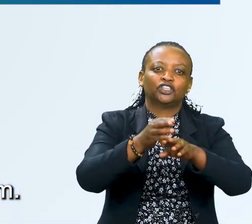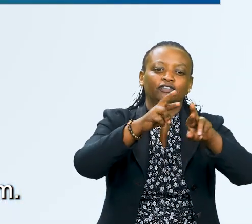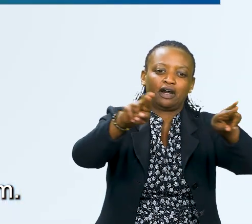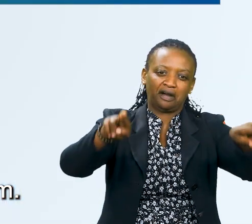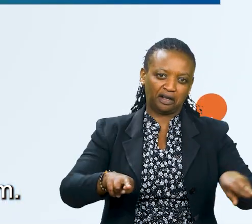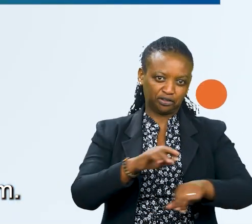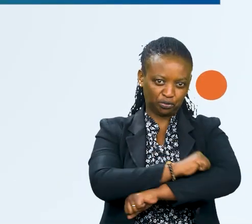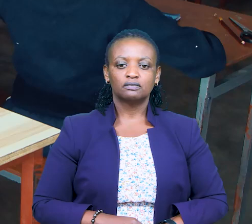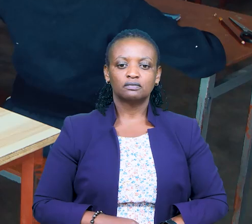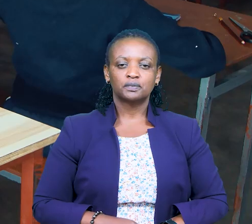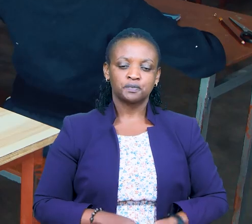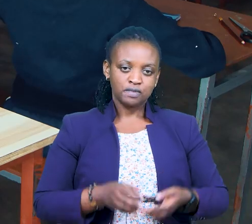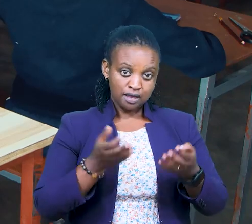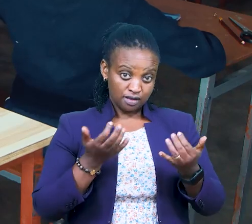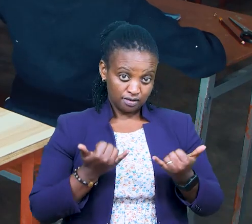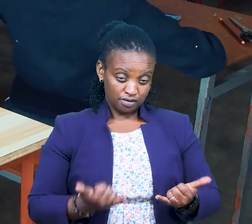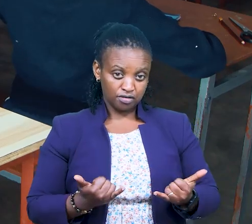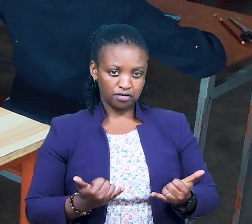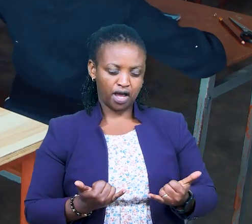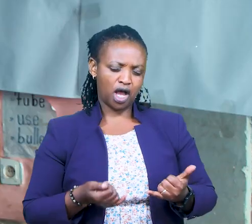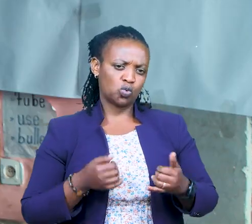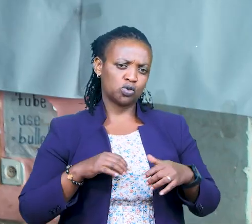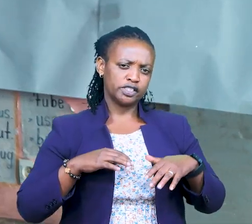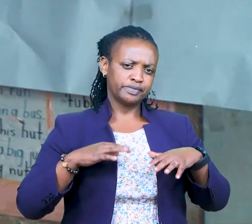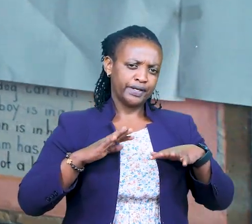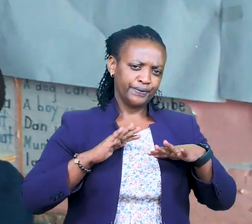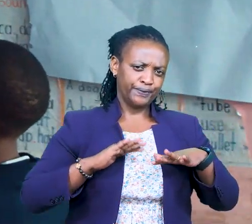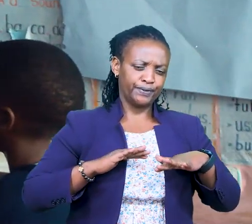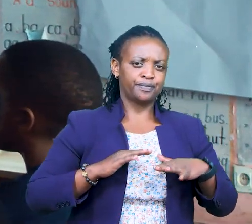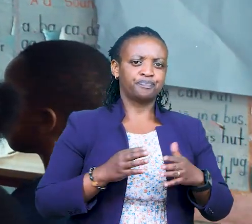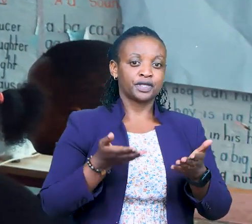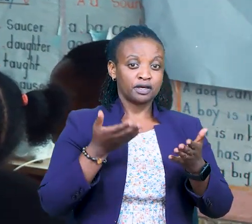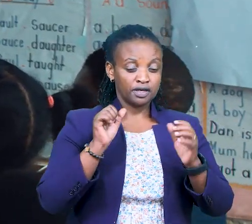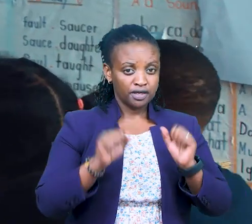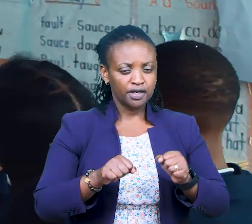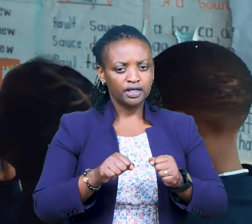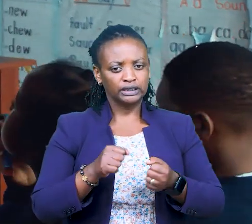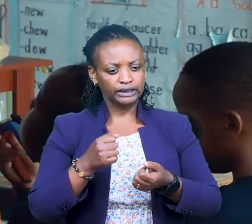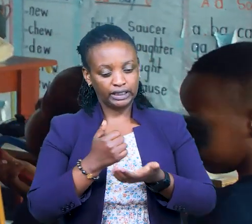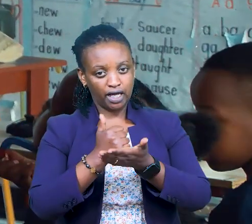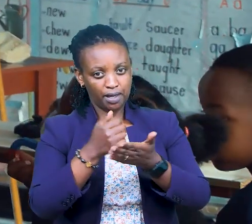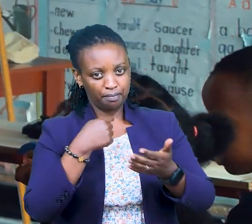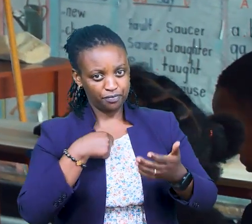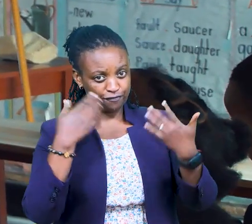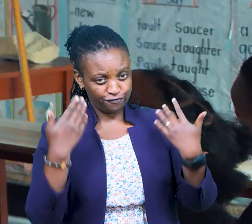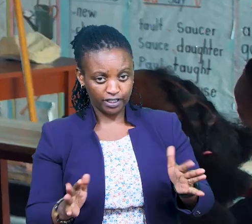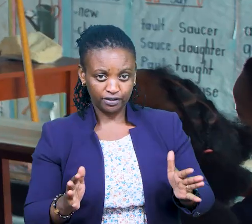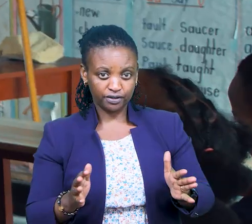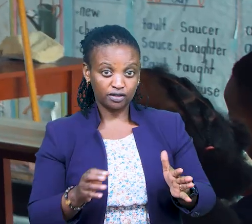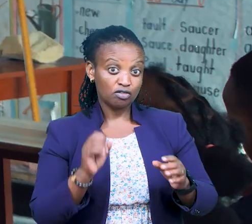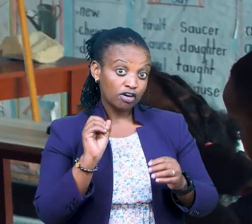inclusive classroom. Now, relax. I want you to help me do this.